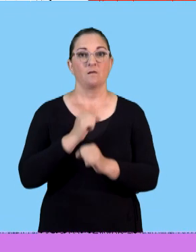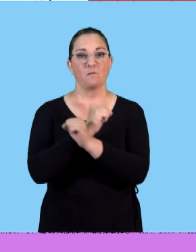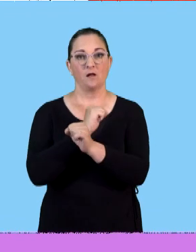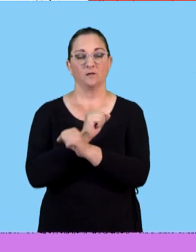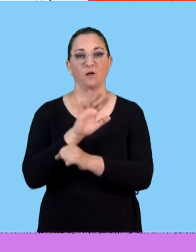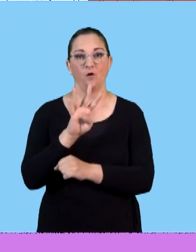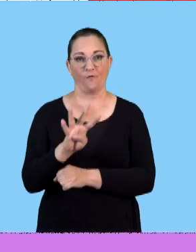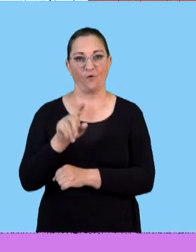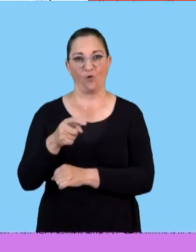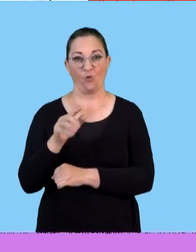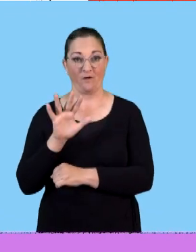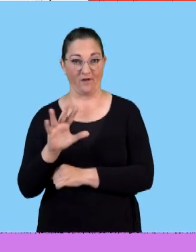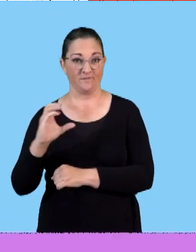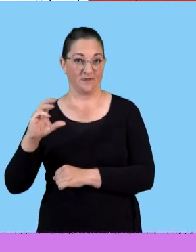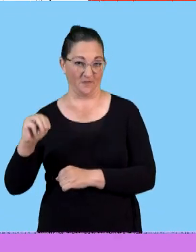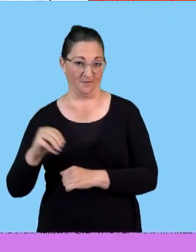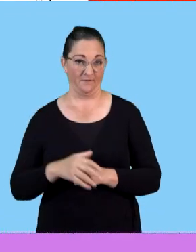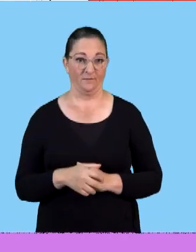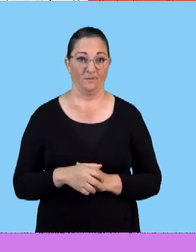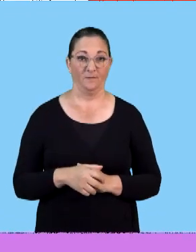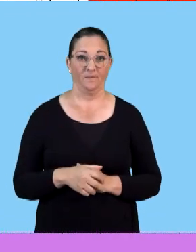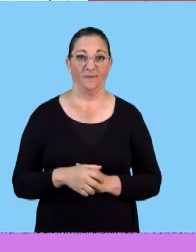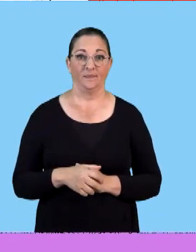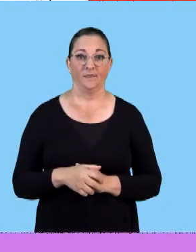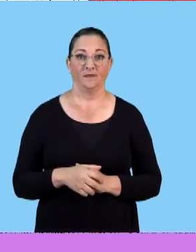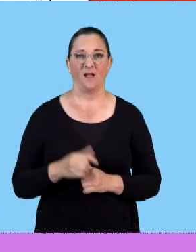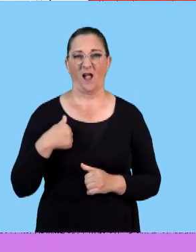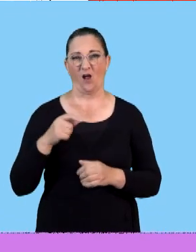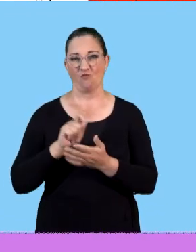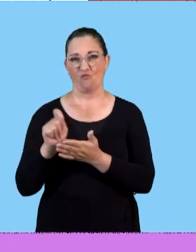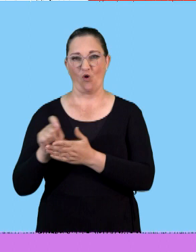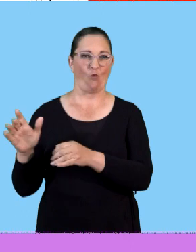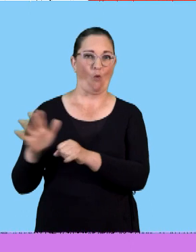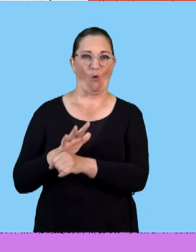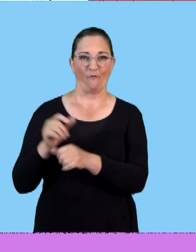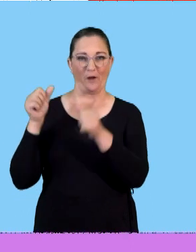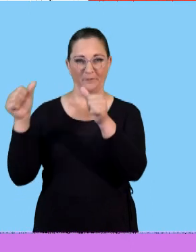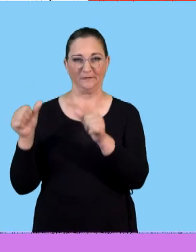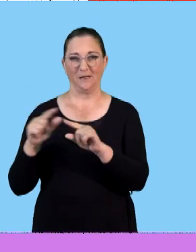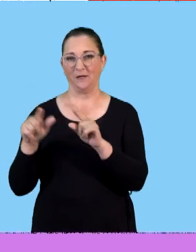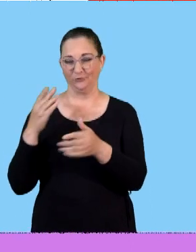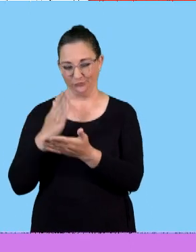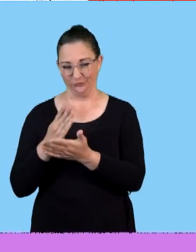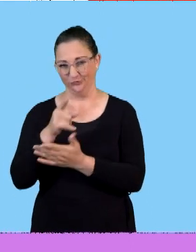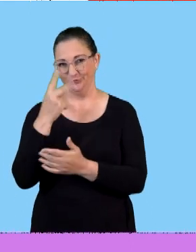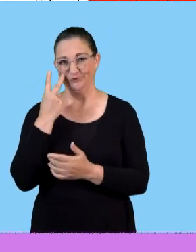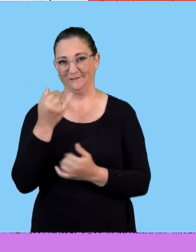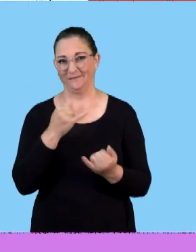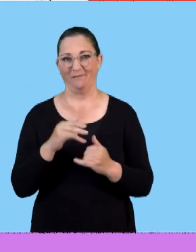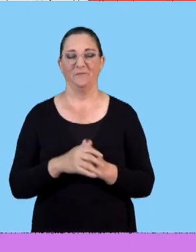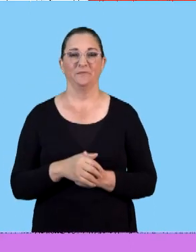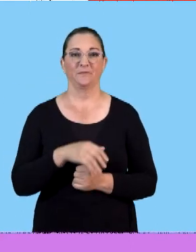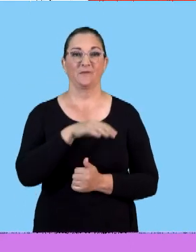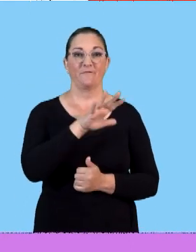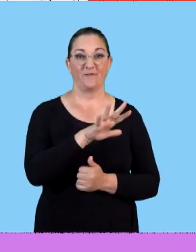multiply by 4.5 centimeters. Guys, I'm writing over that, but I'm sure you can see. So therefore,